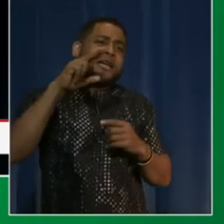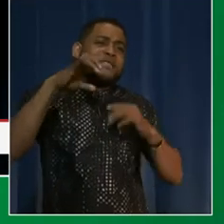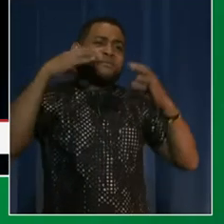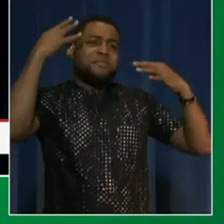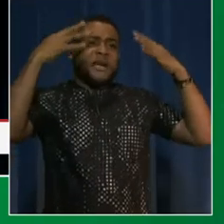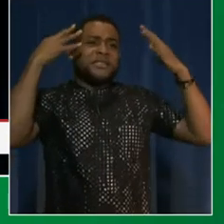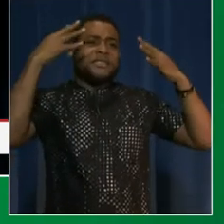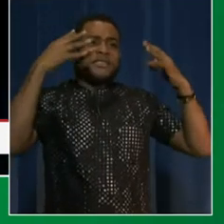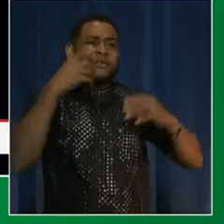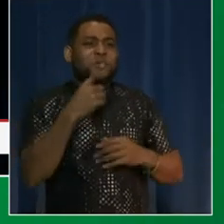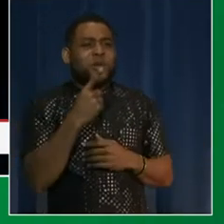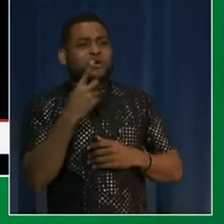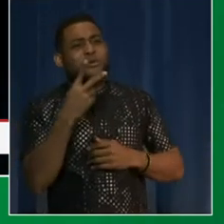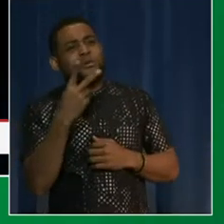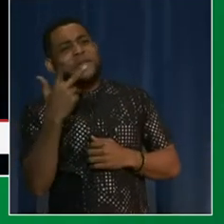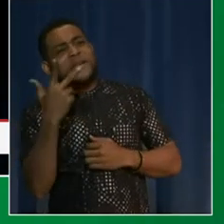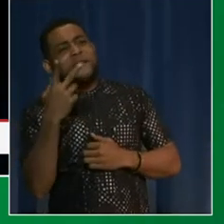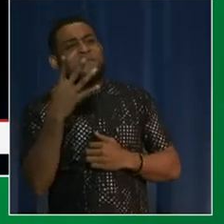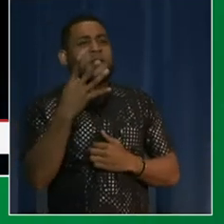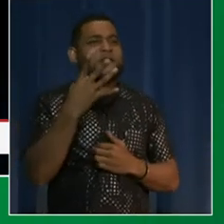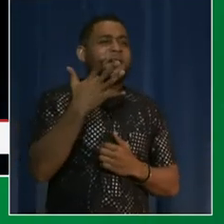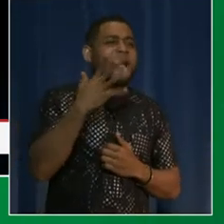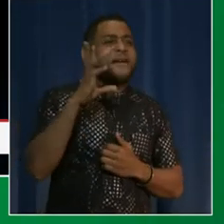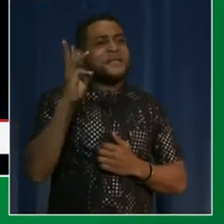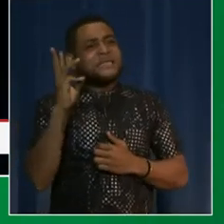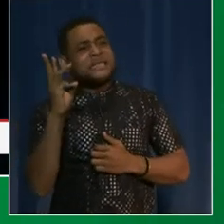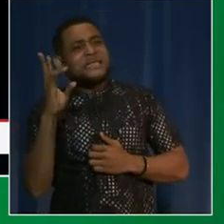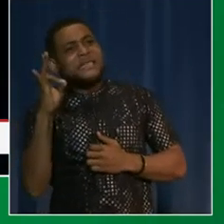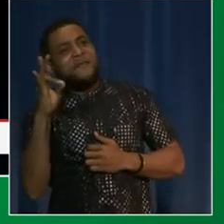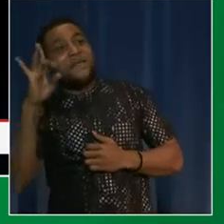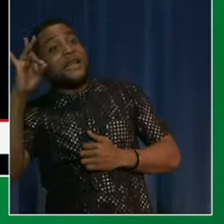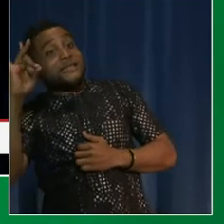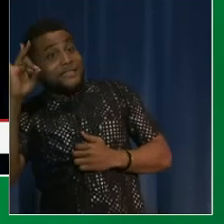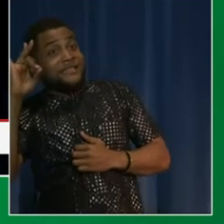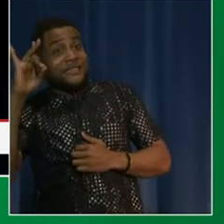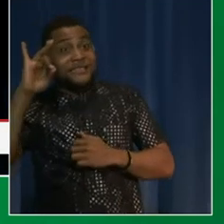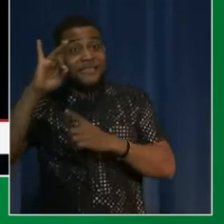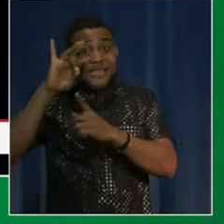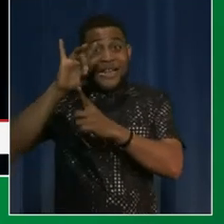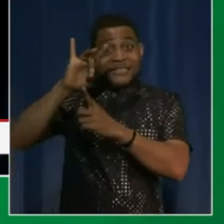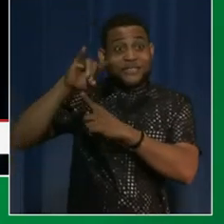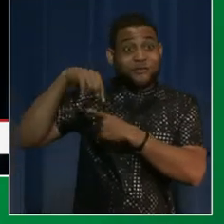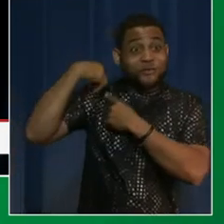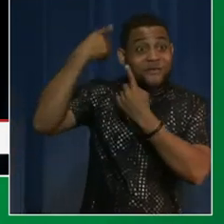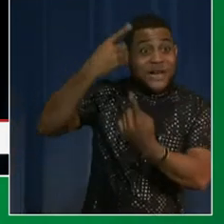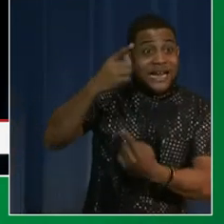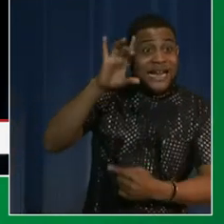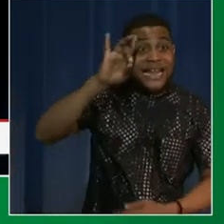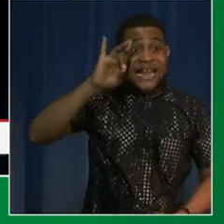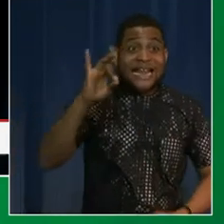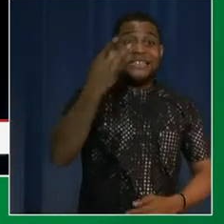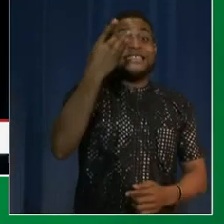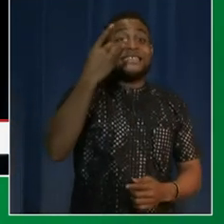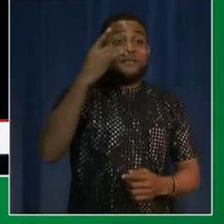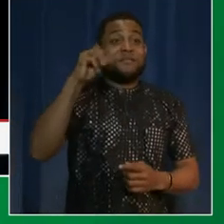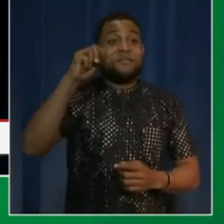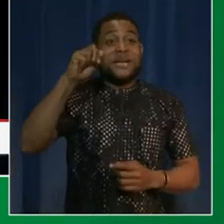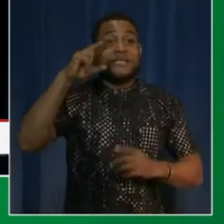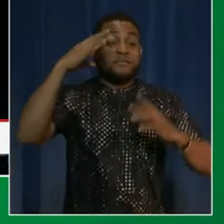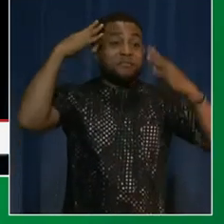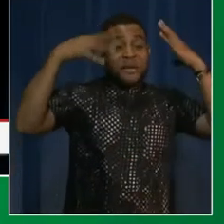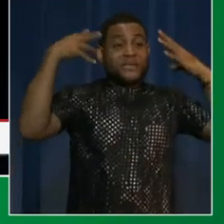3, 4, 5, 6, 7, and 8. And I remember introducing a few